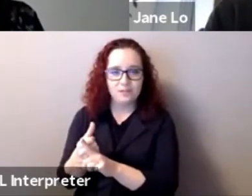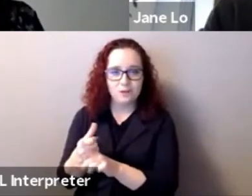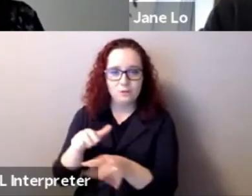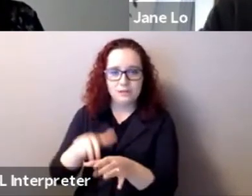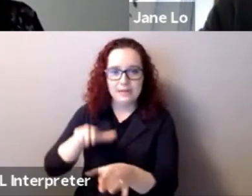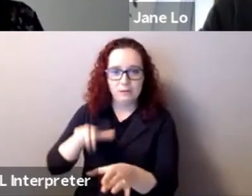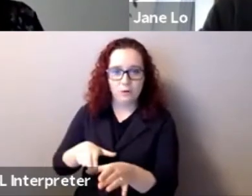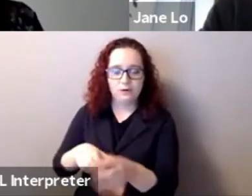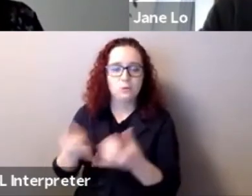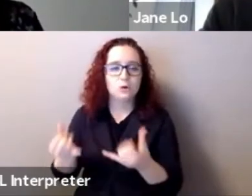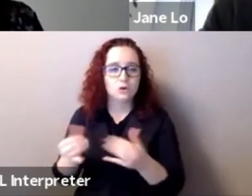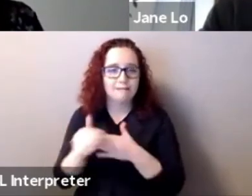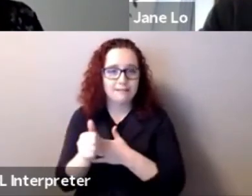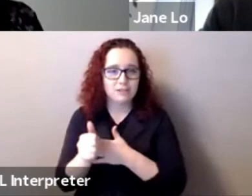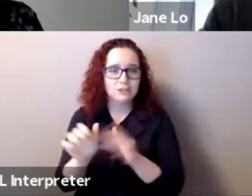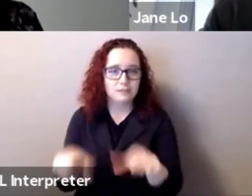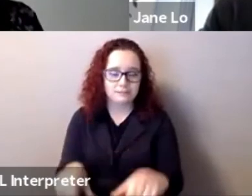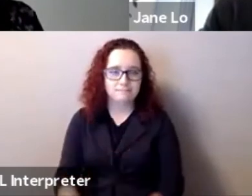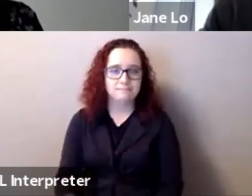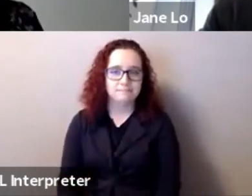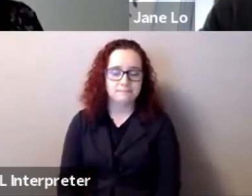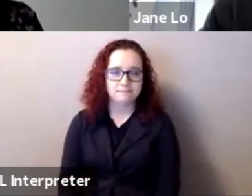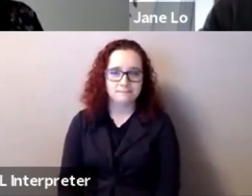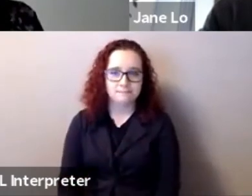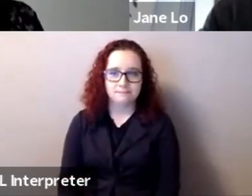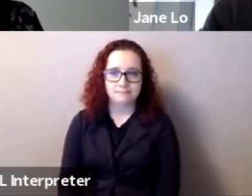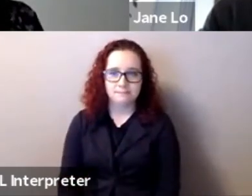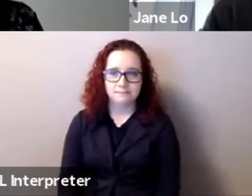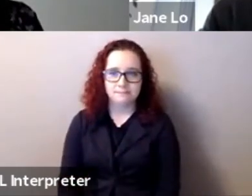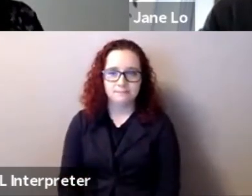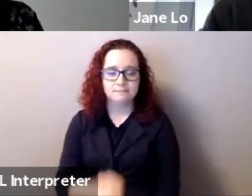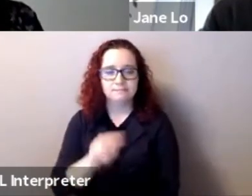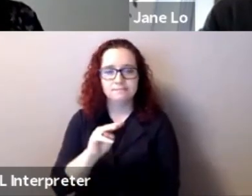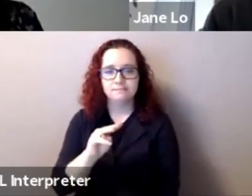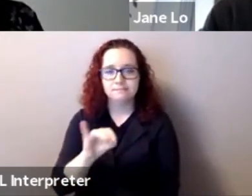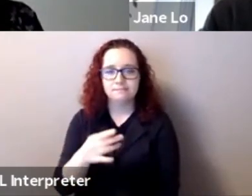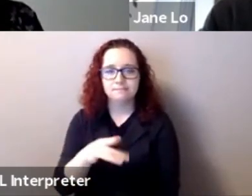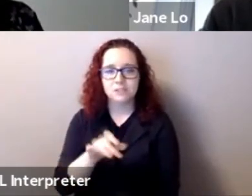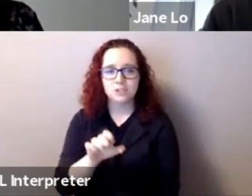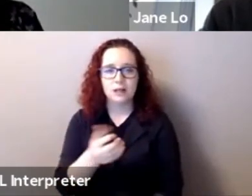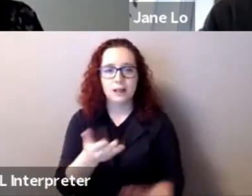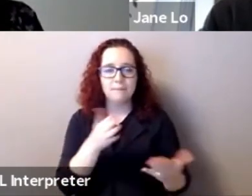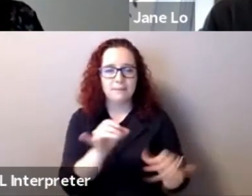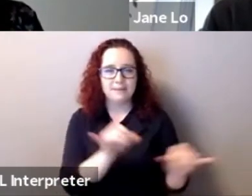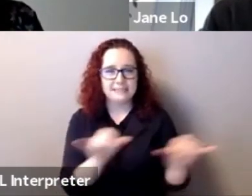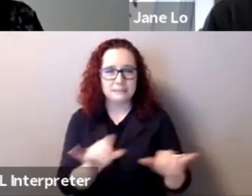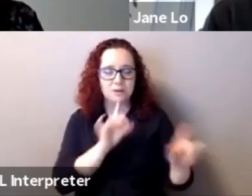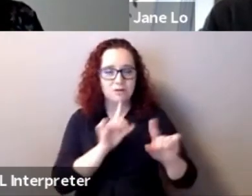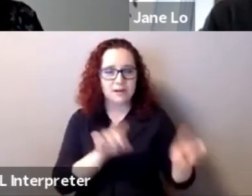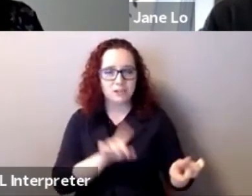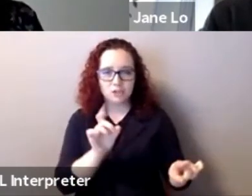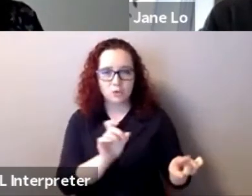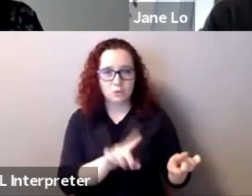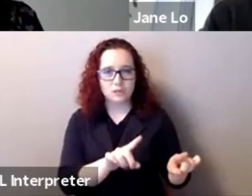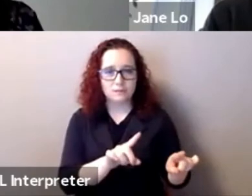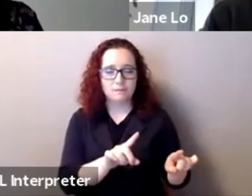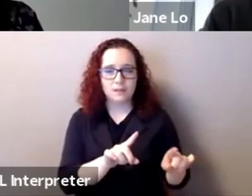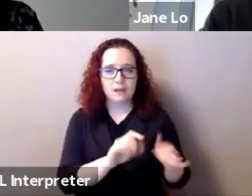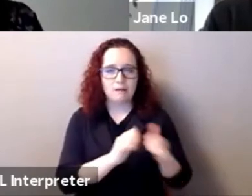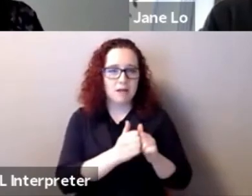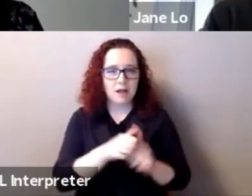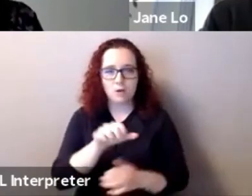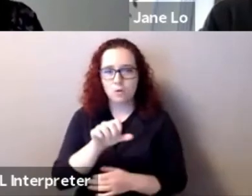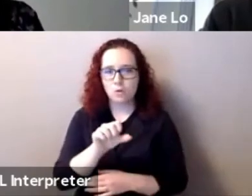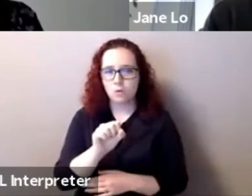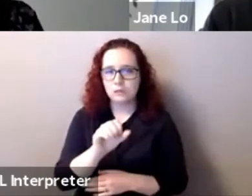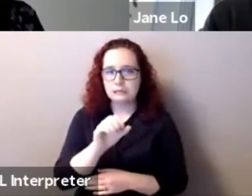or the current leadership of the SIG. This may be a very similar answer from you, Nathan, but we had a question about how subcommittees work